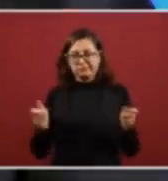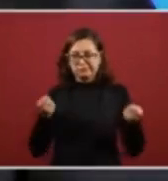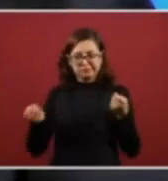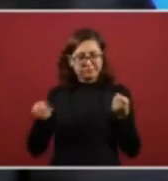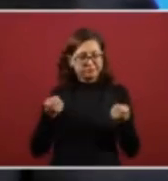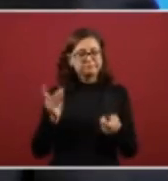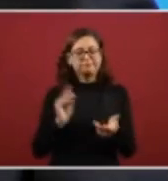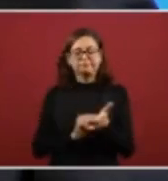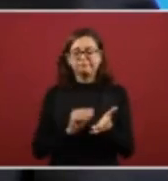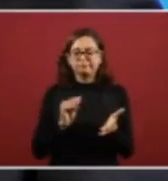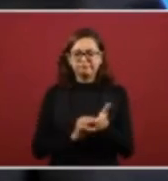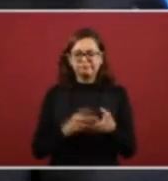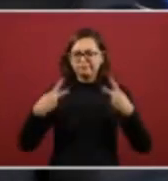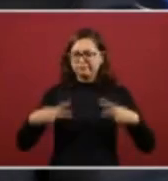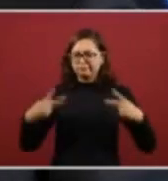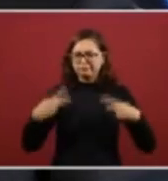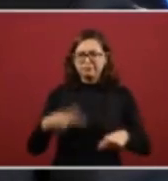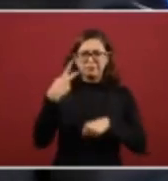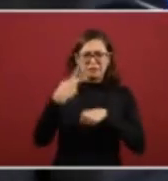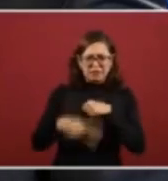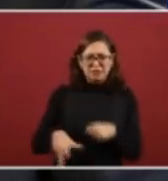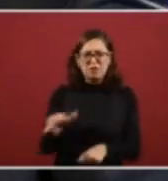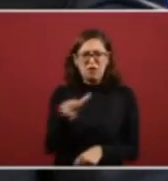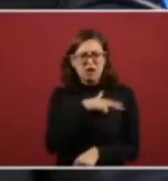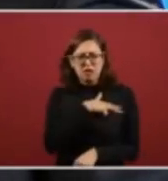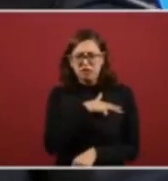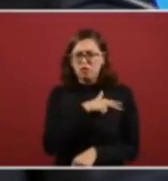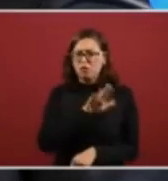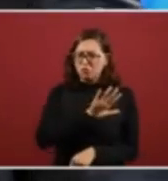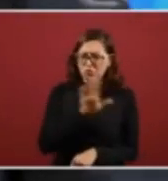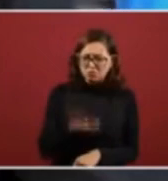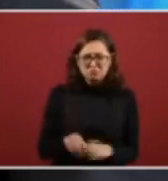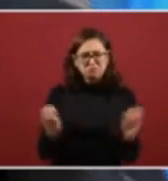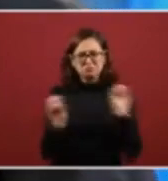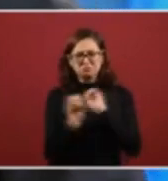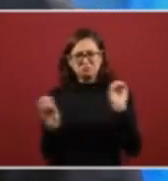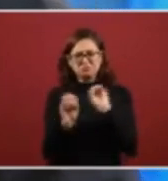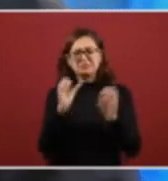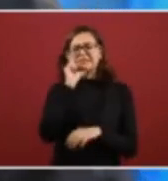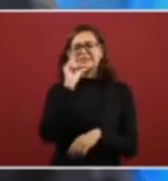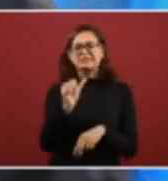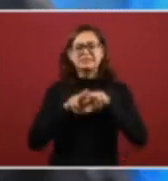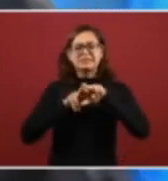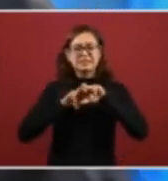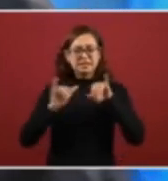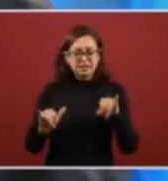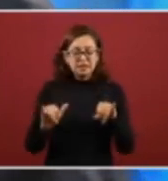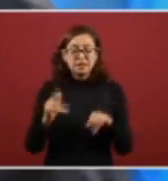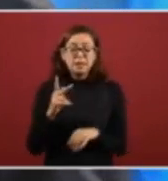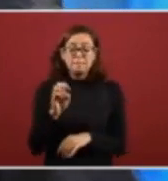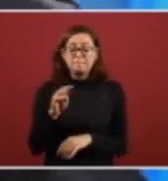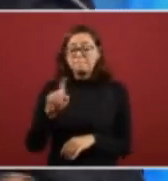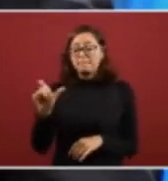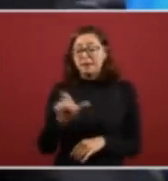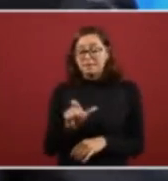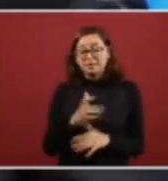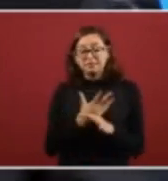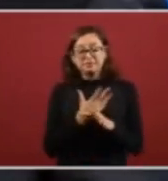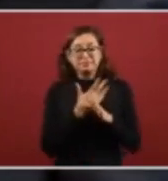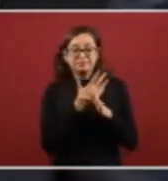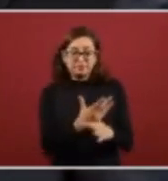of protection on it, and nobody was injured. Nobody died. Pemex